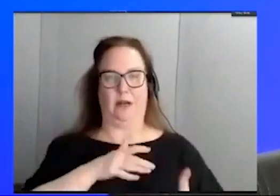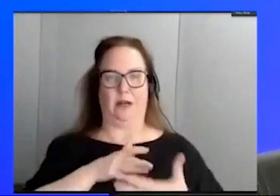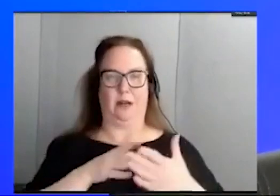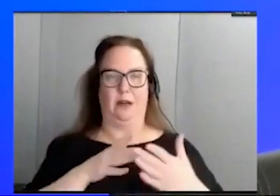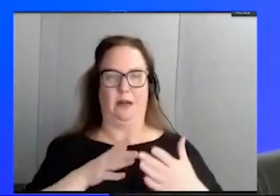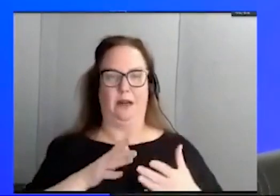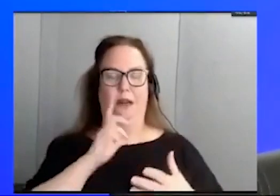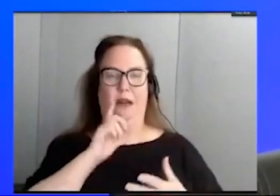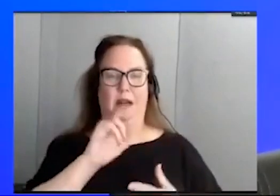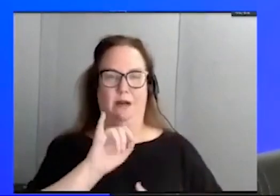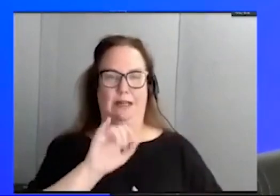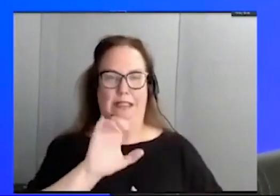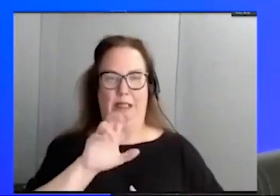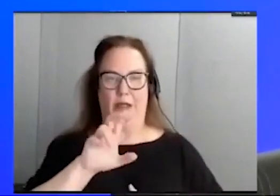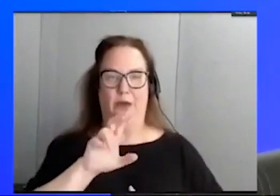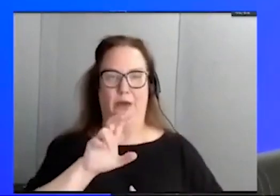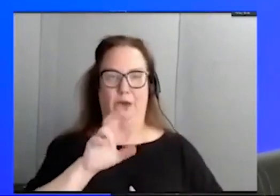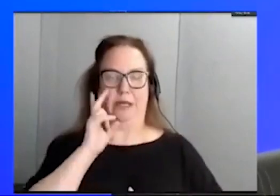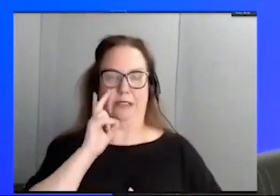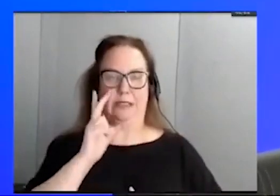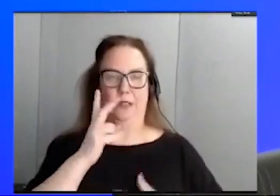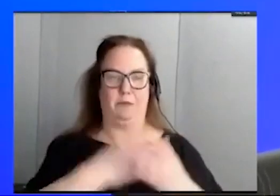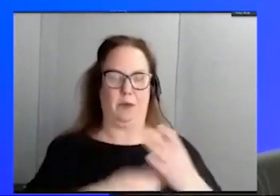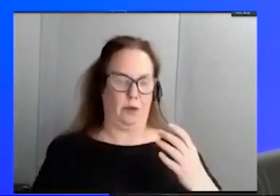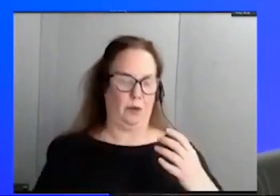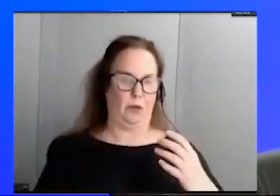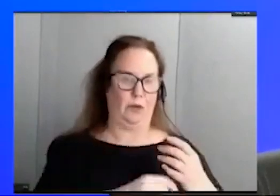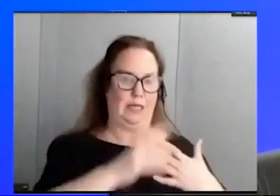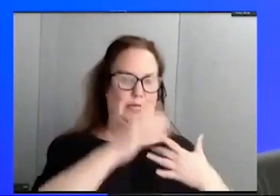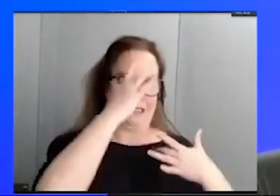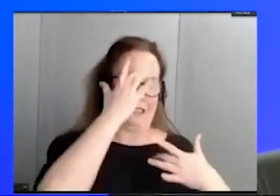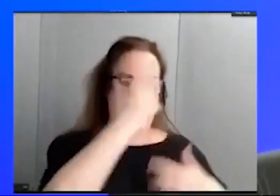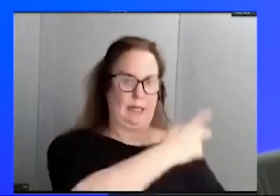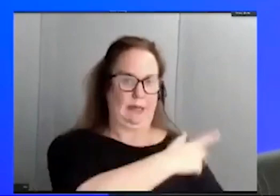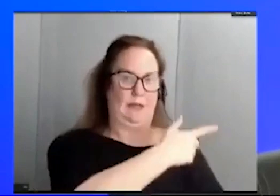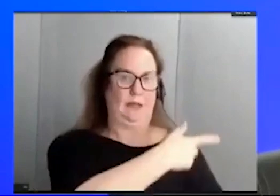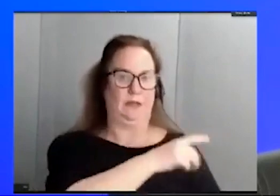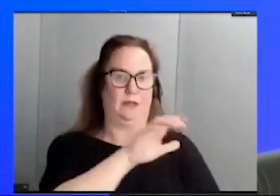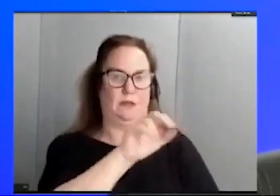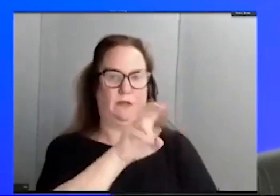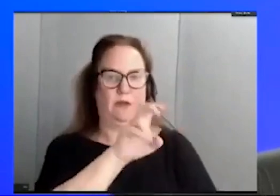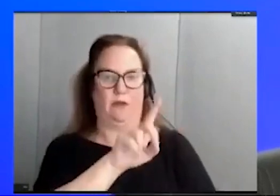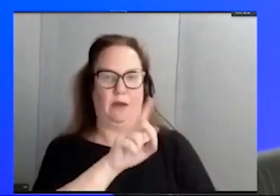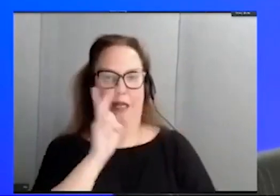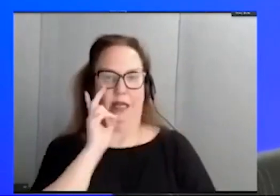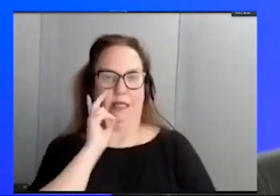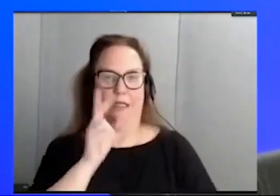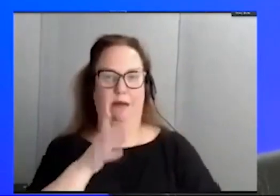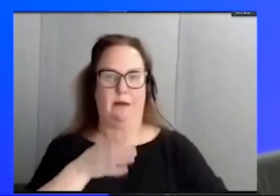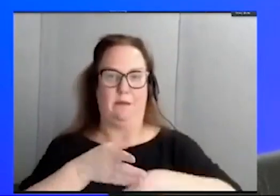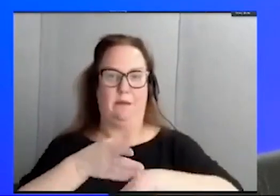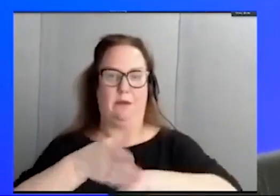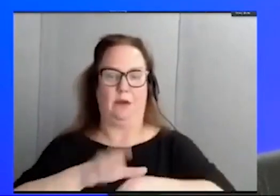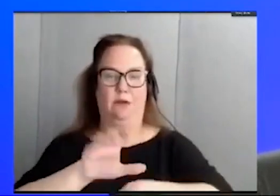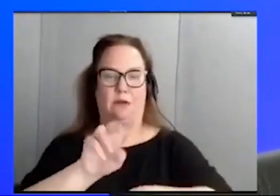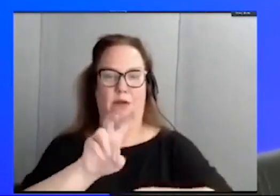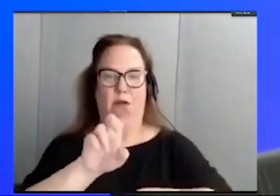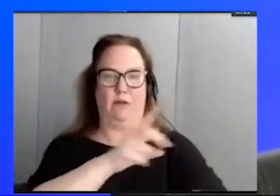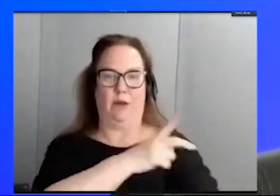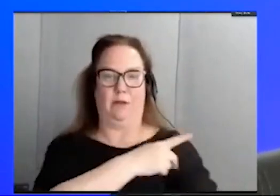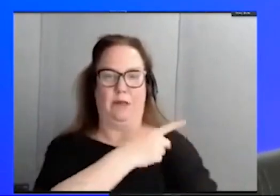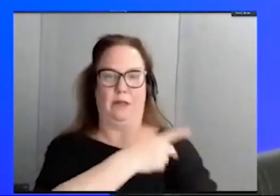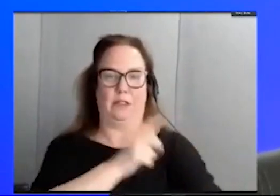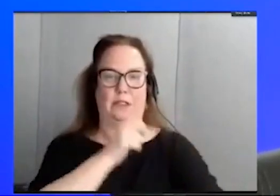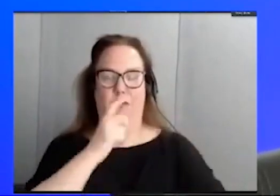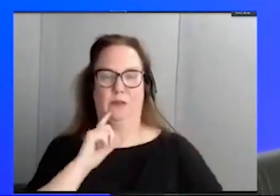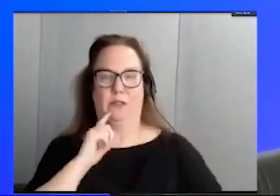intensive care unit. So I see both the very ill patients from COVID, and then I'm also seeing these post-COVID patients that maybe didn't have severe disease but